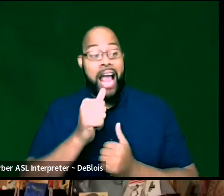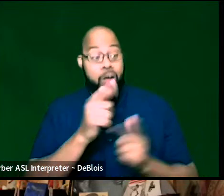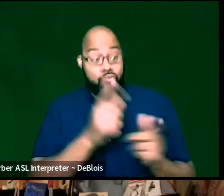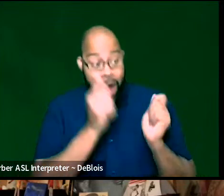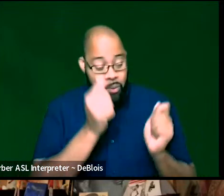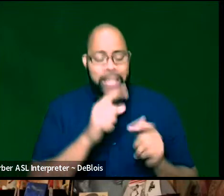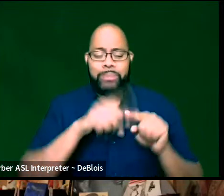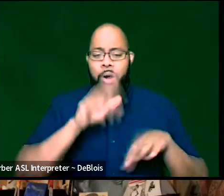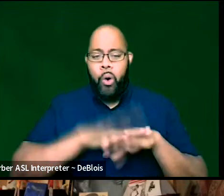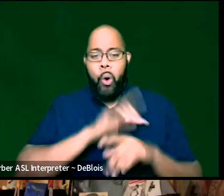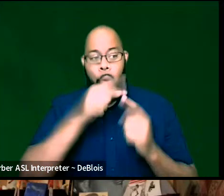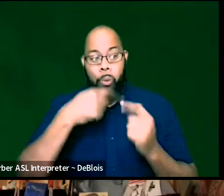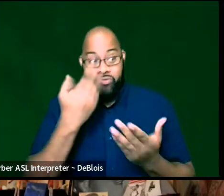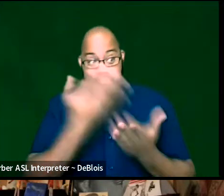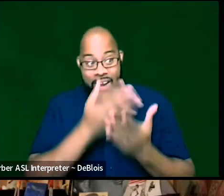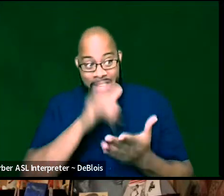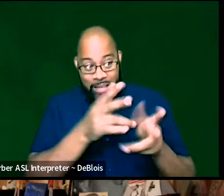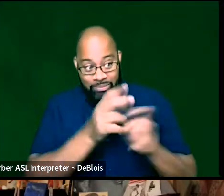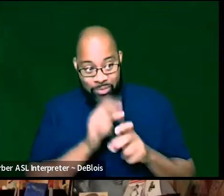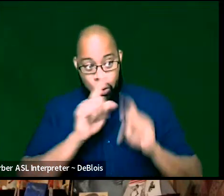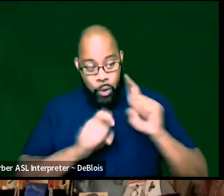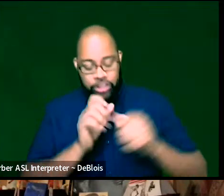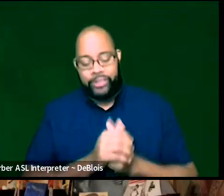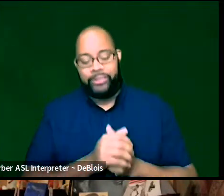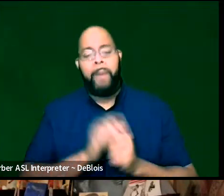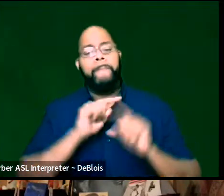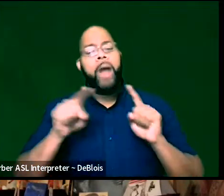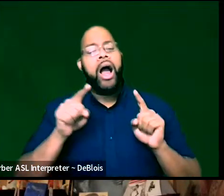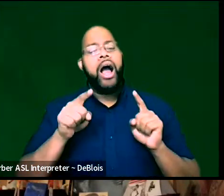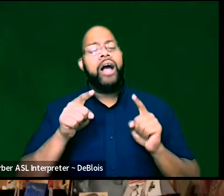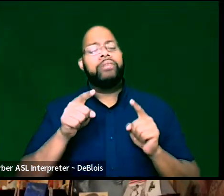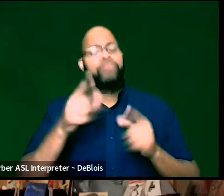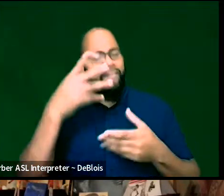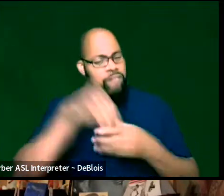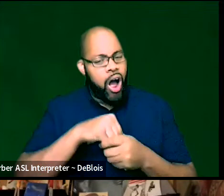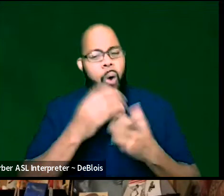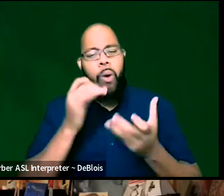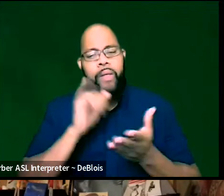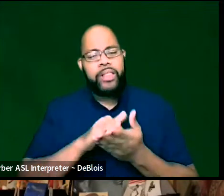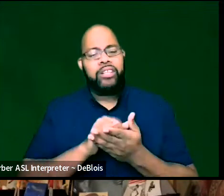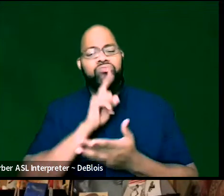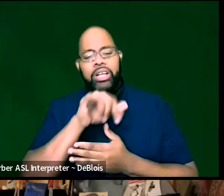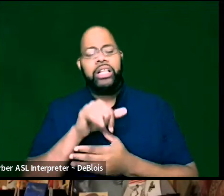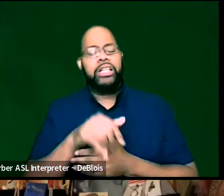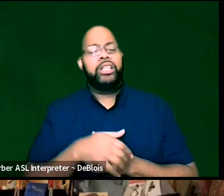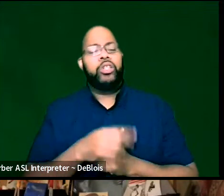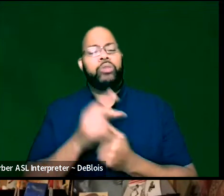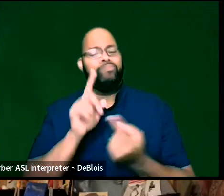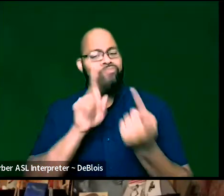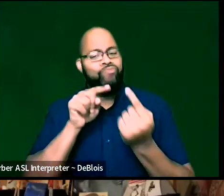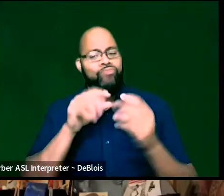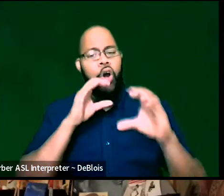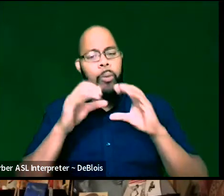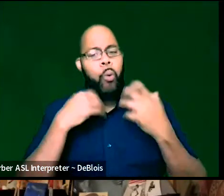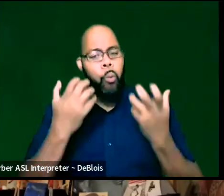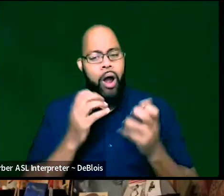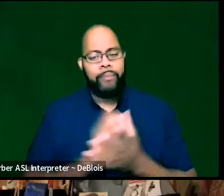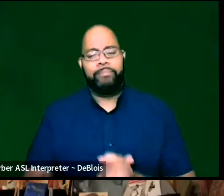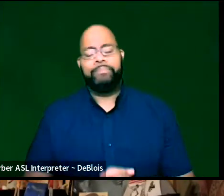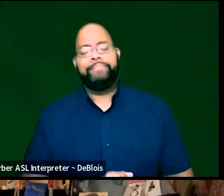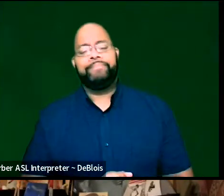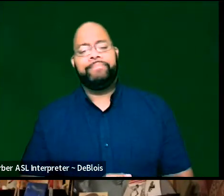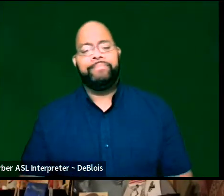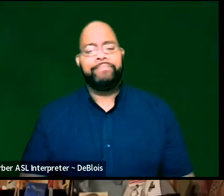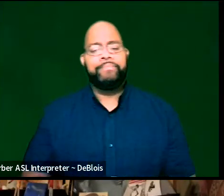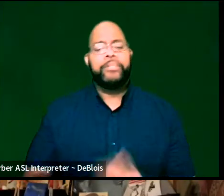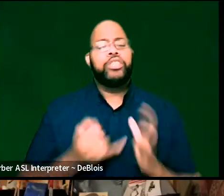away, depending on when we get them. But please be involved. We want this to be a two-way street.